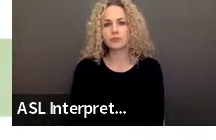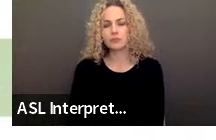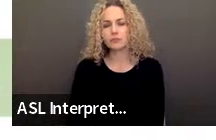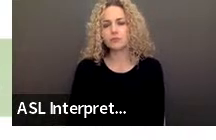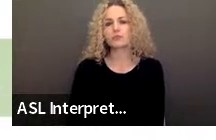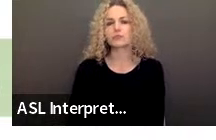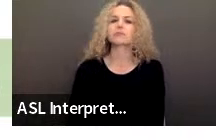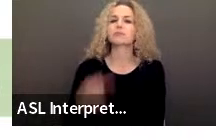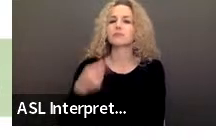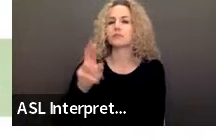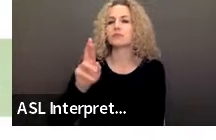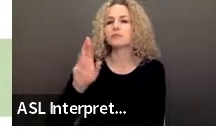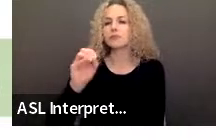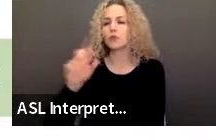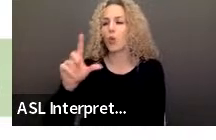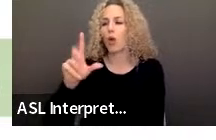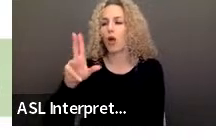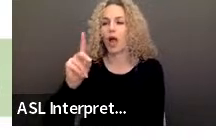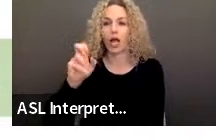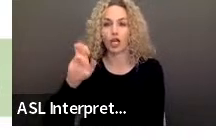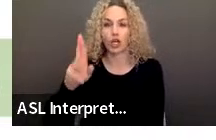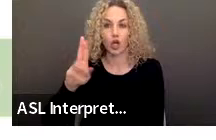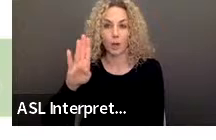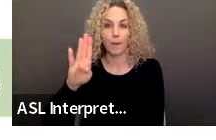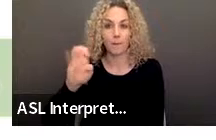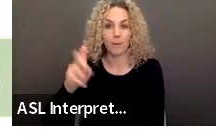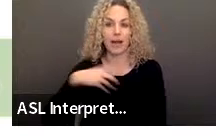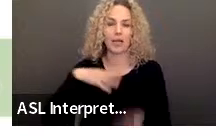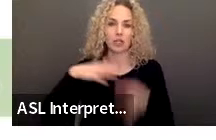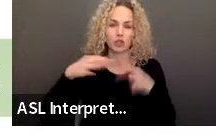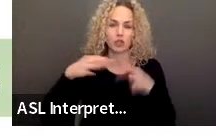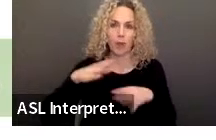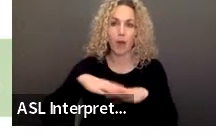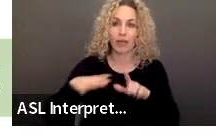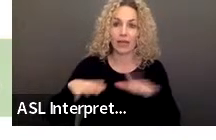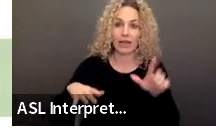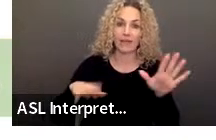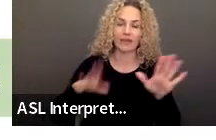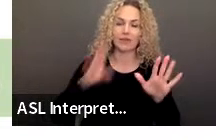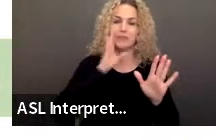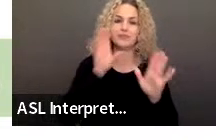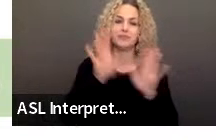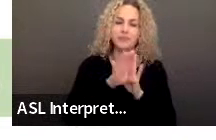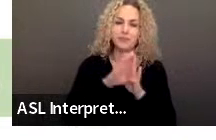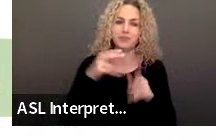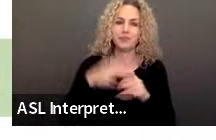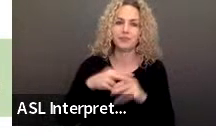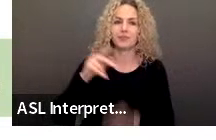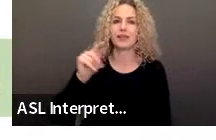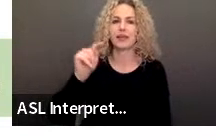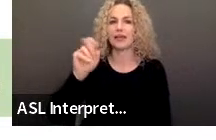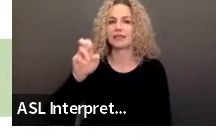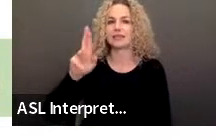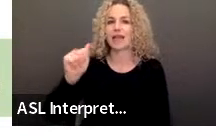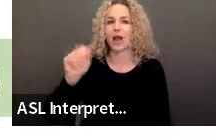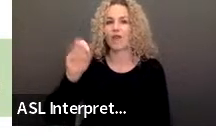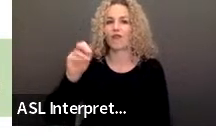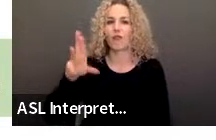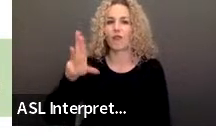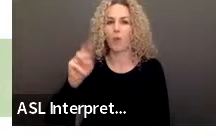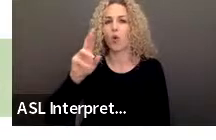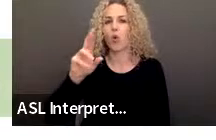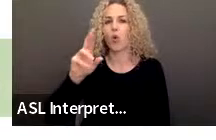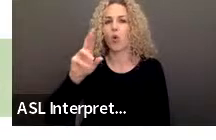These are the roll under beds I was describing earlier. So on the left is an image of what is called a terraform roll under garden